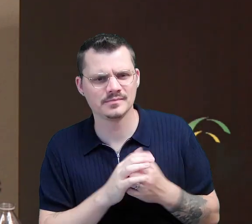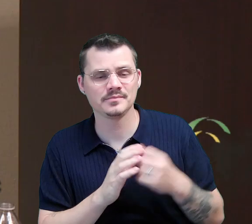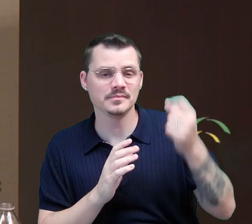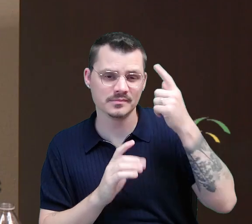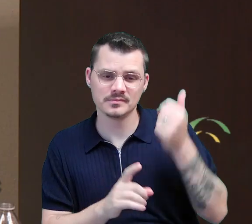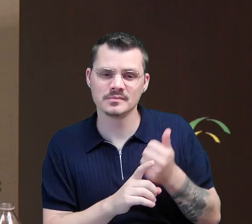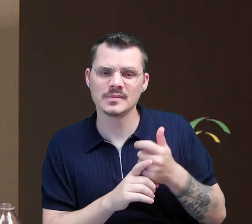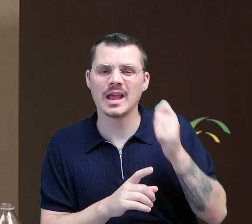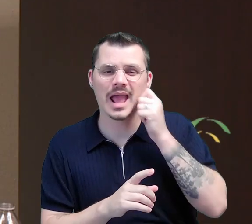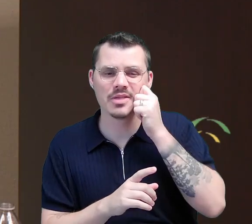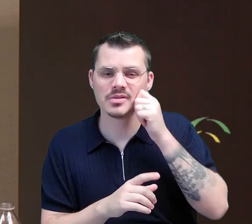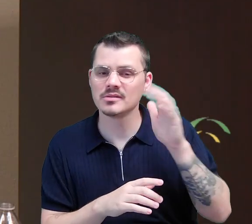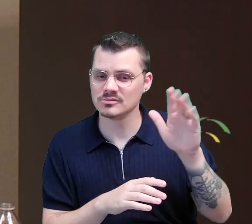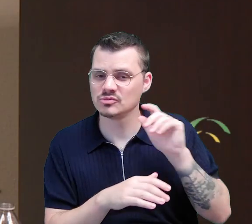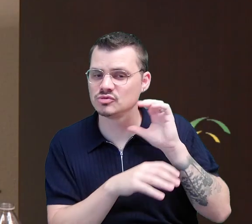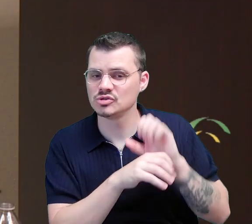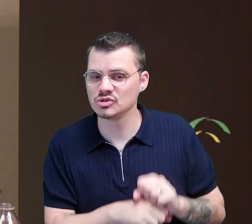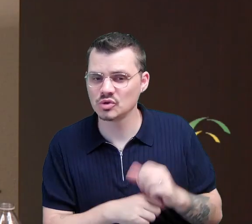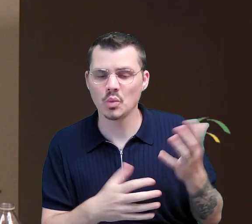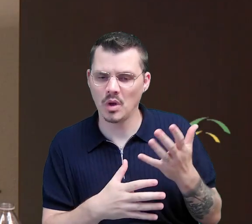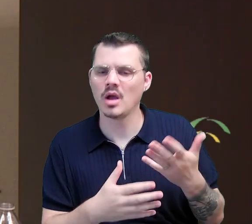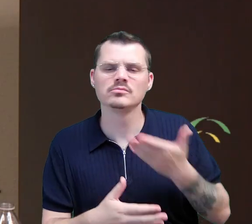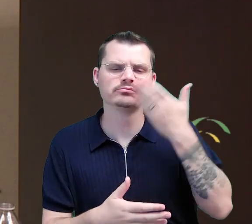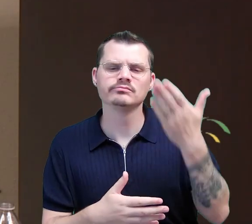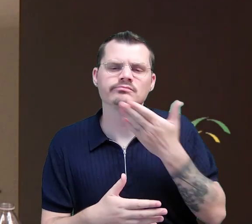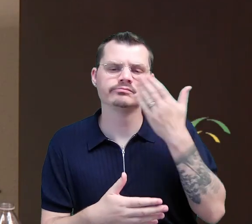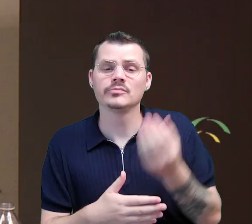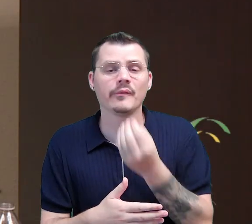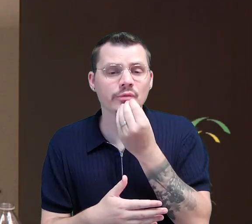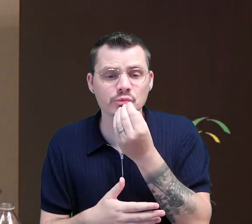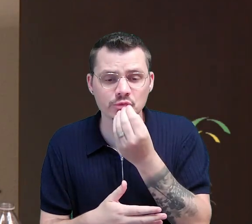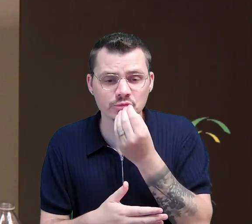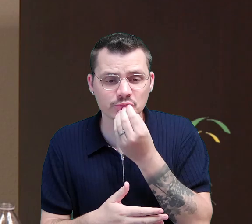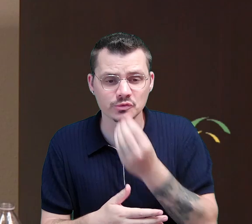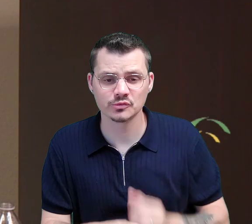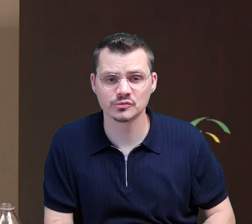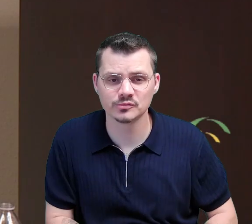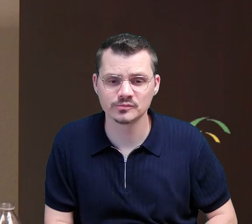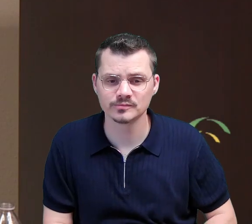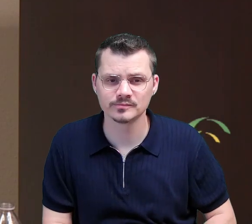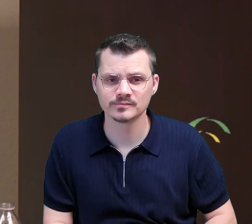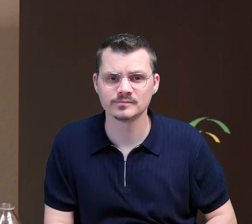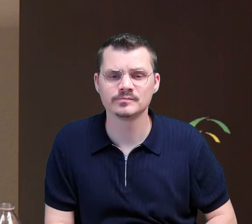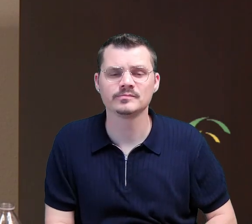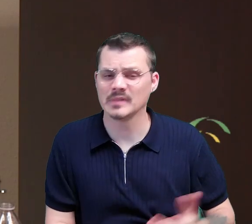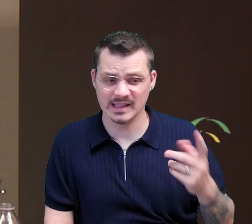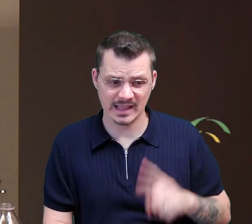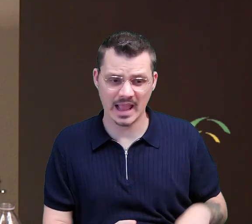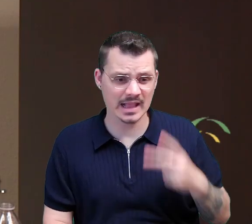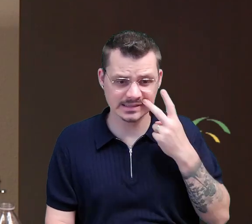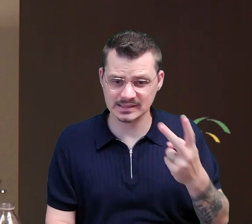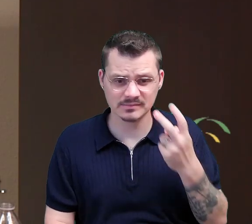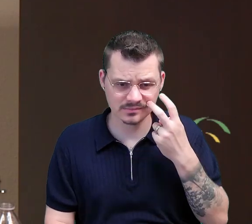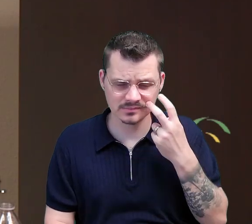very lively ethnic tradition, wonderfully fragrant ethnic foods. Can't see? Well, we